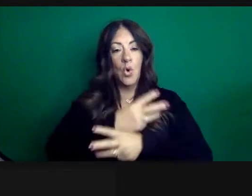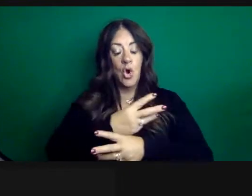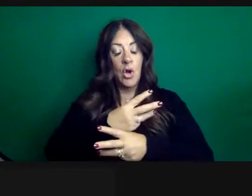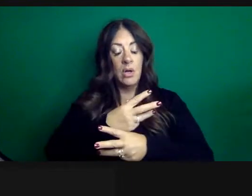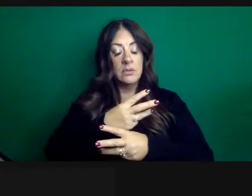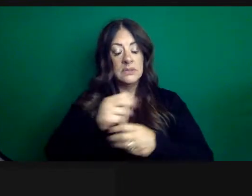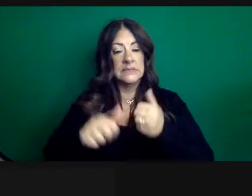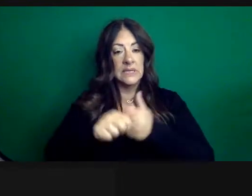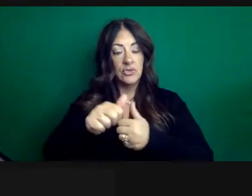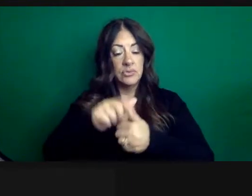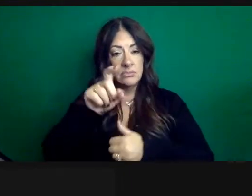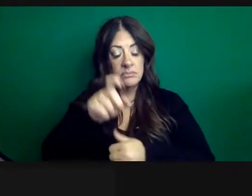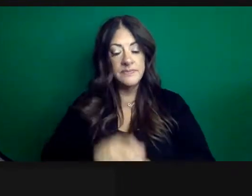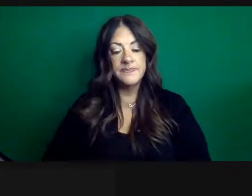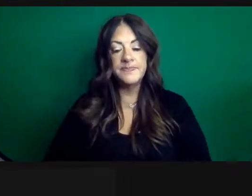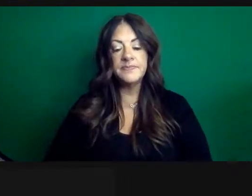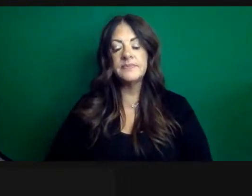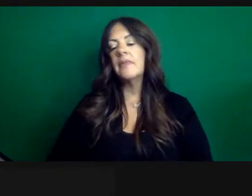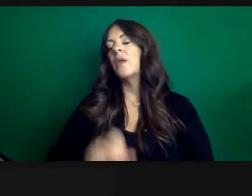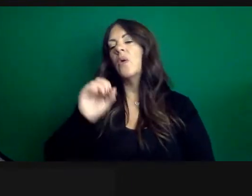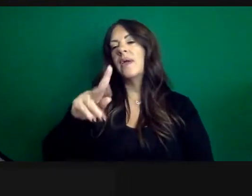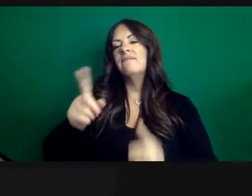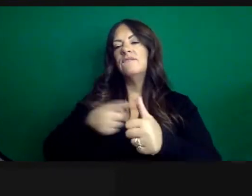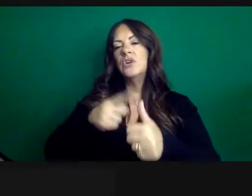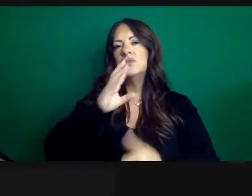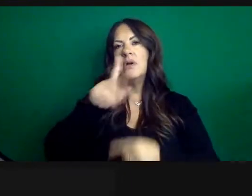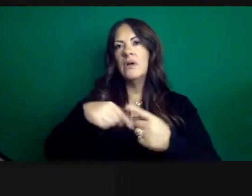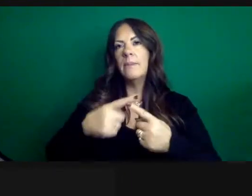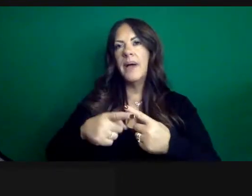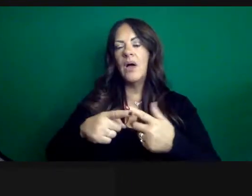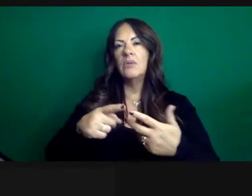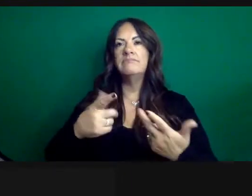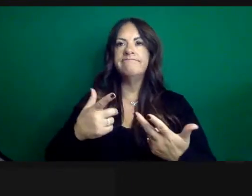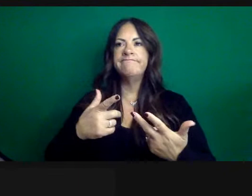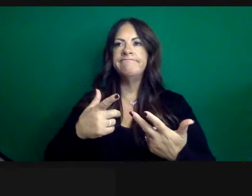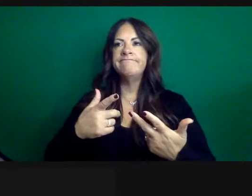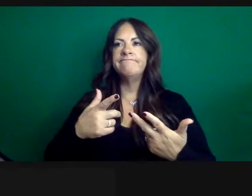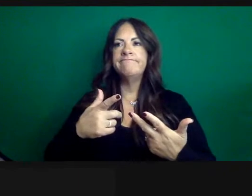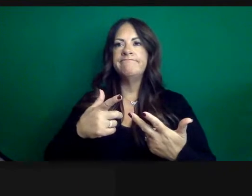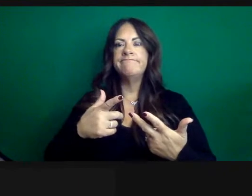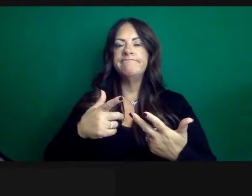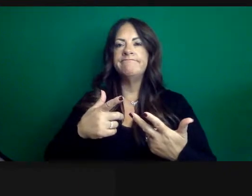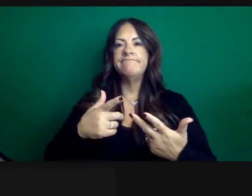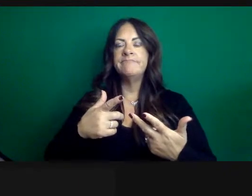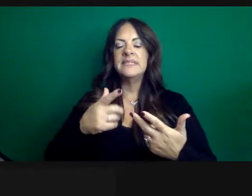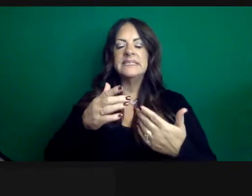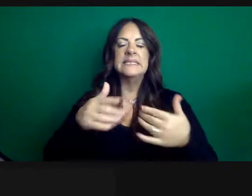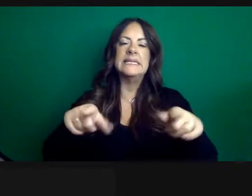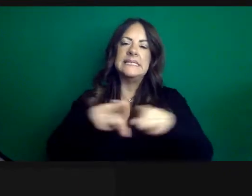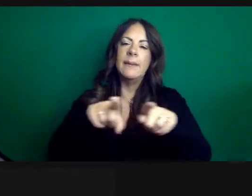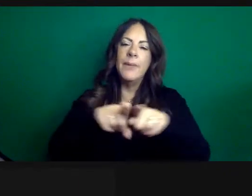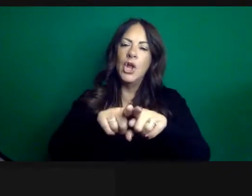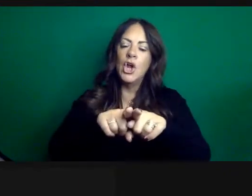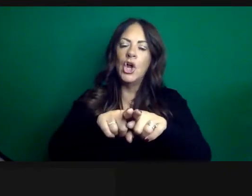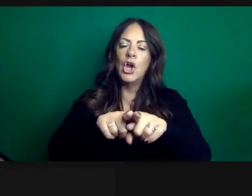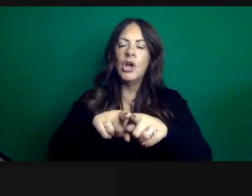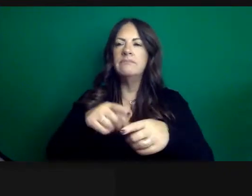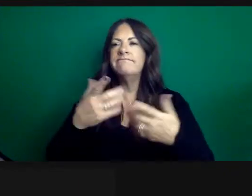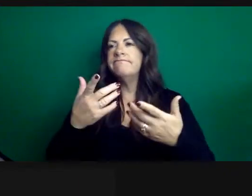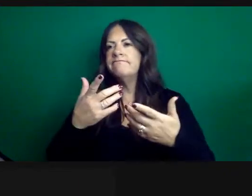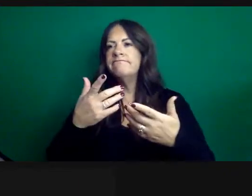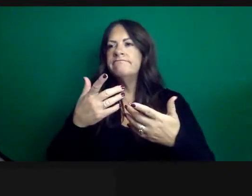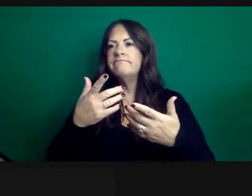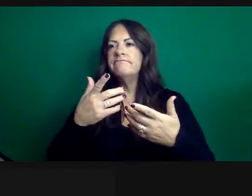the first one on the variants, they're just considered similar, same variant, just different